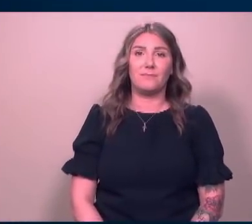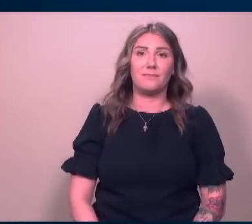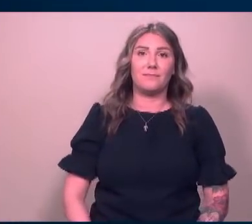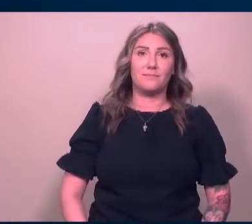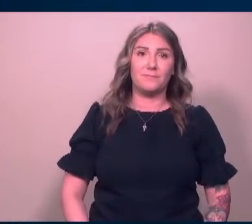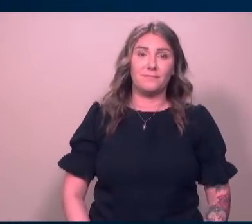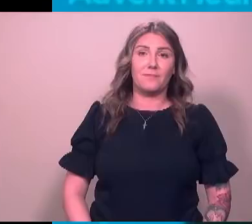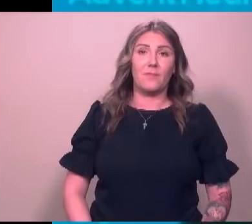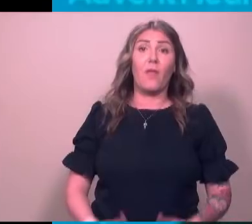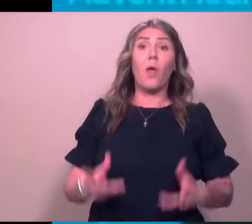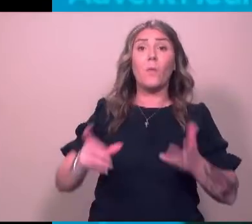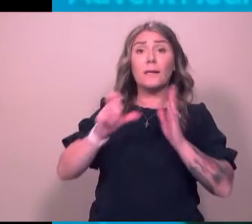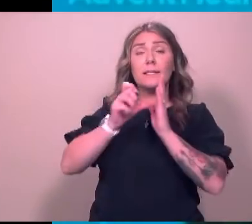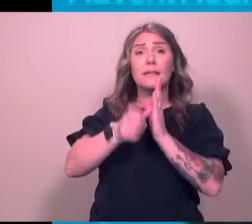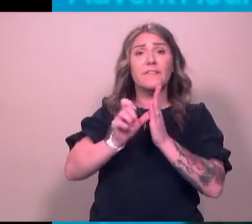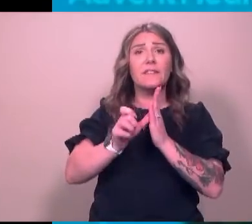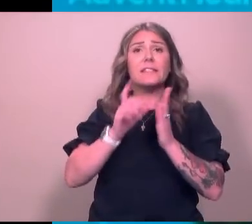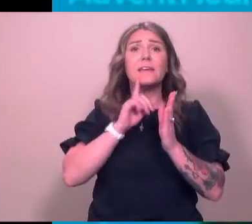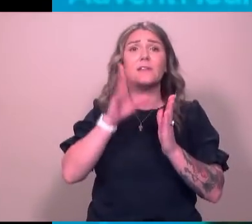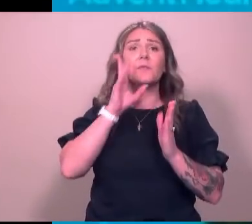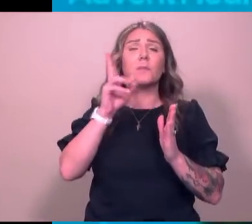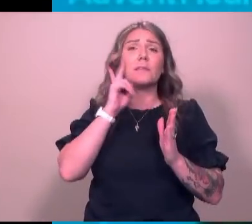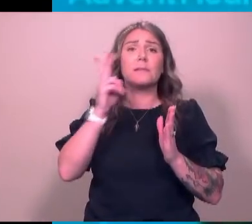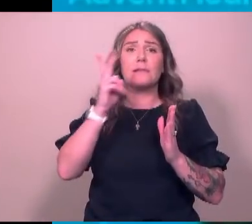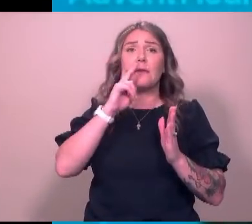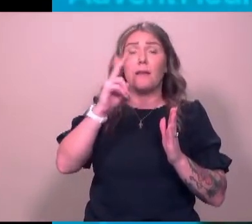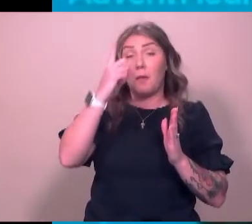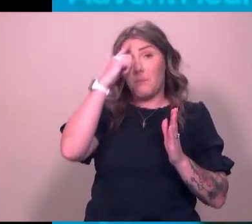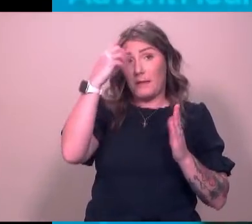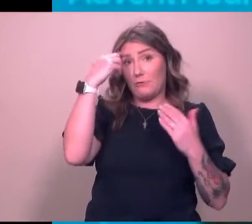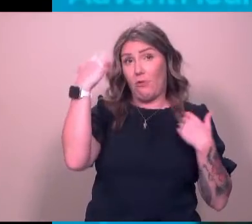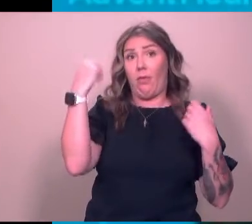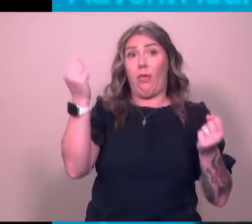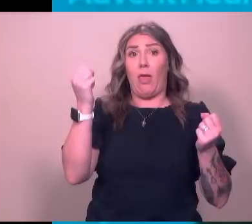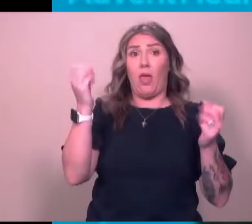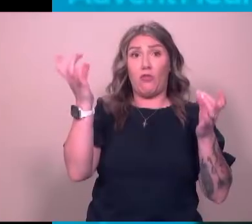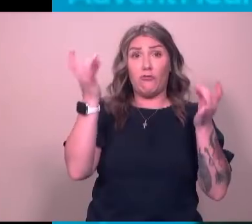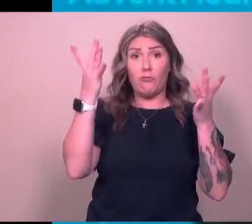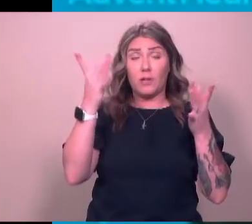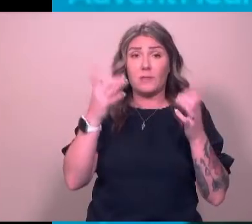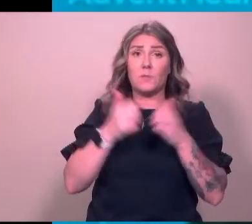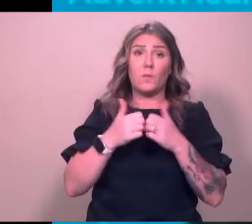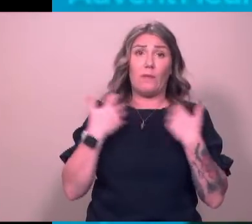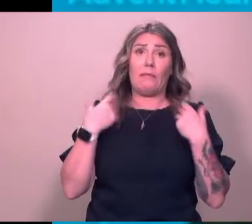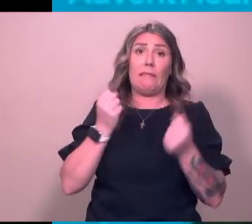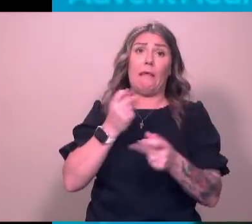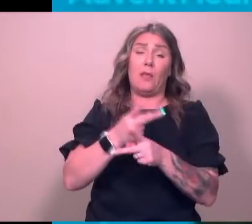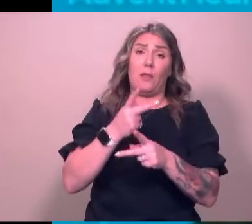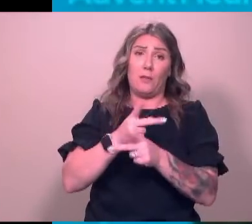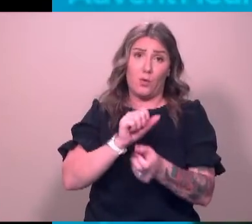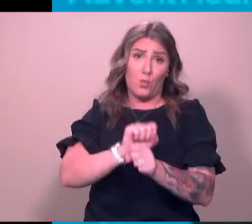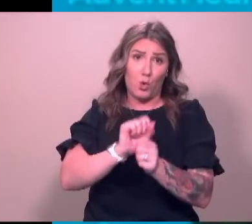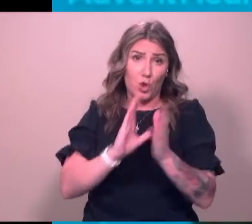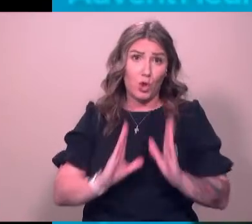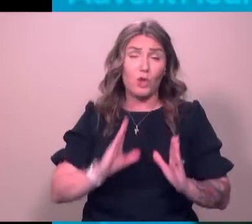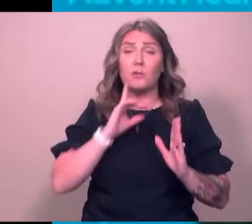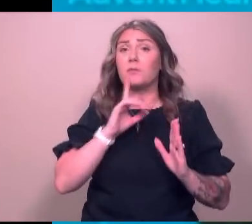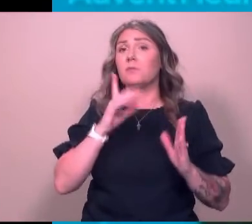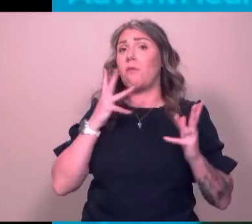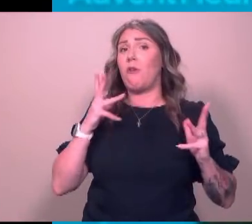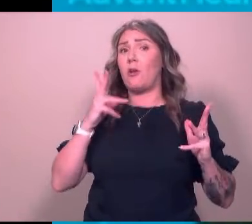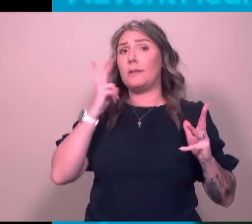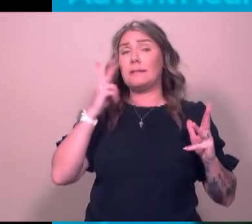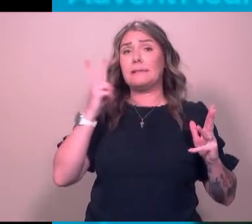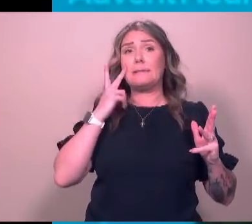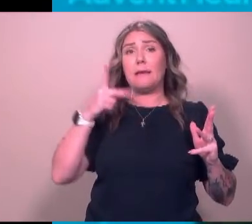I just want to emphasize that I think we're going to see a mental health crisis in the future among our healthcare workers. We are already seeing